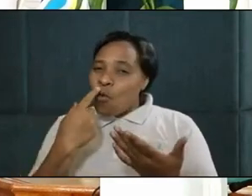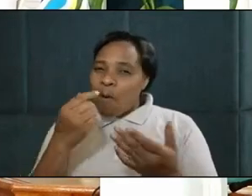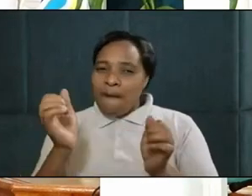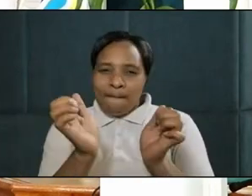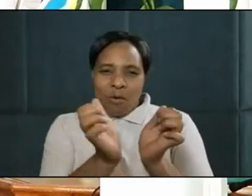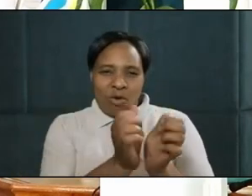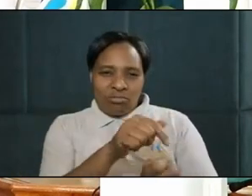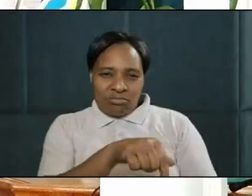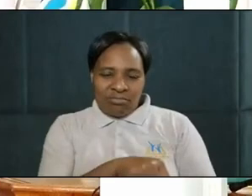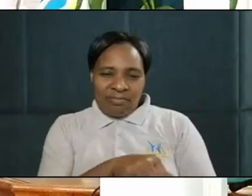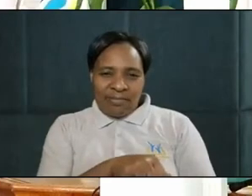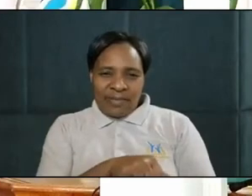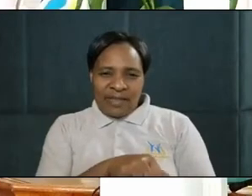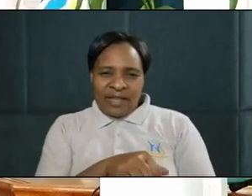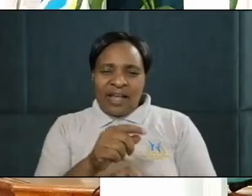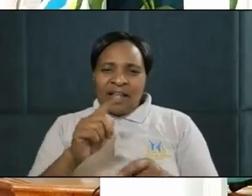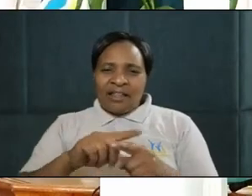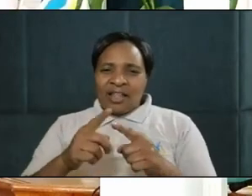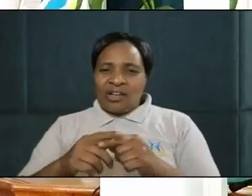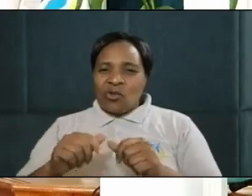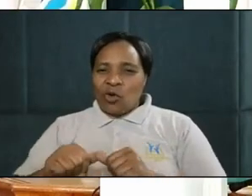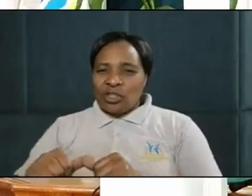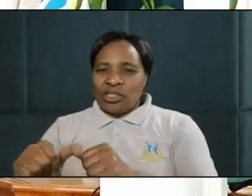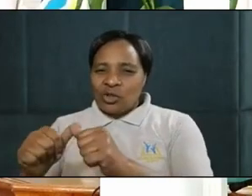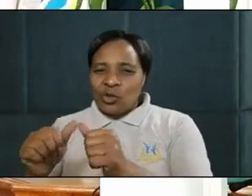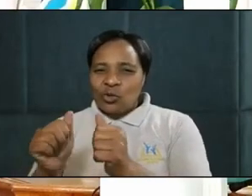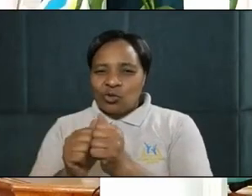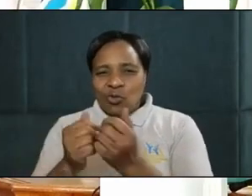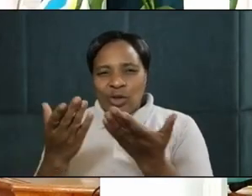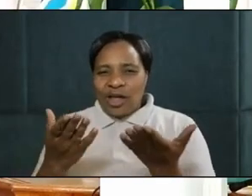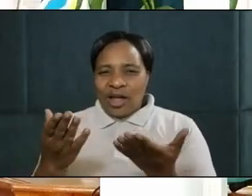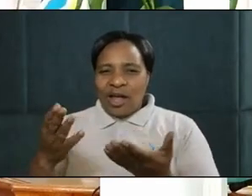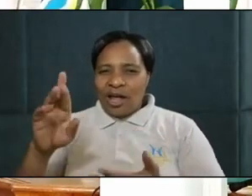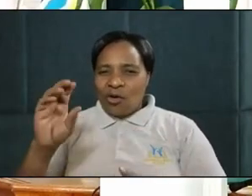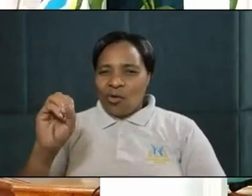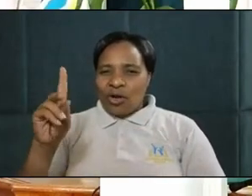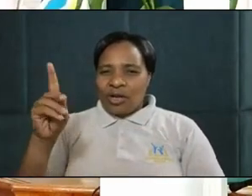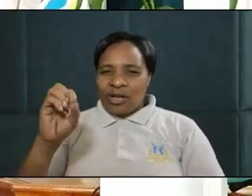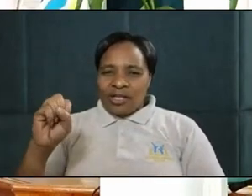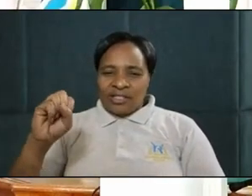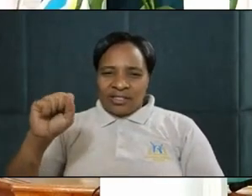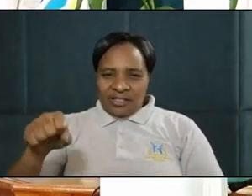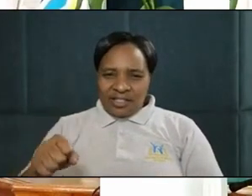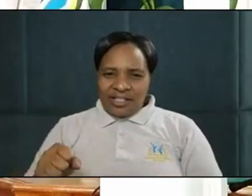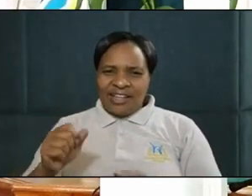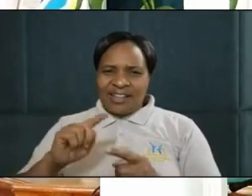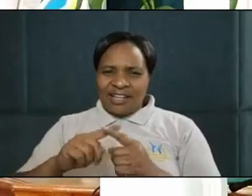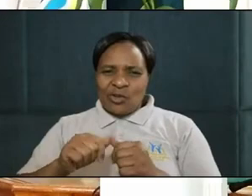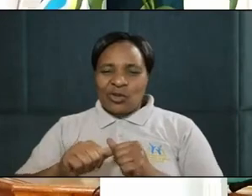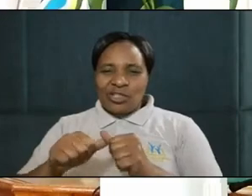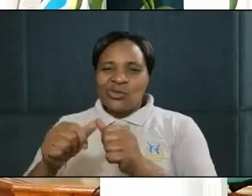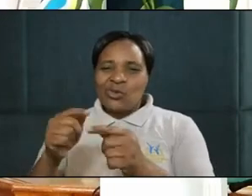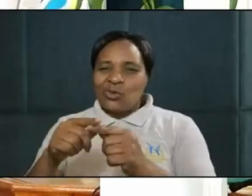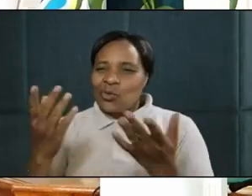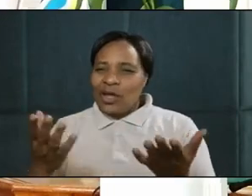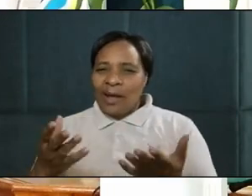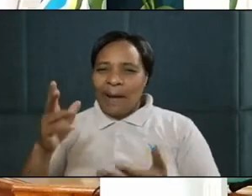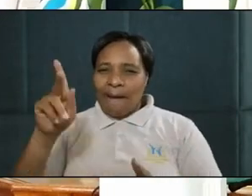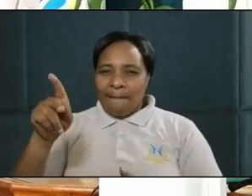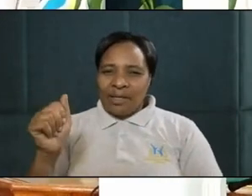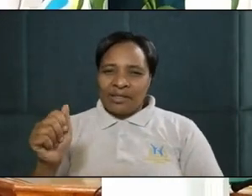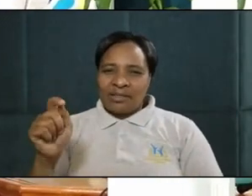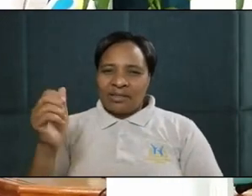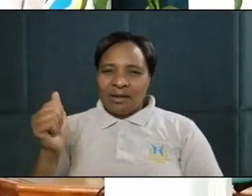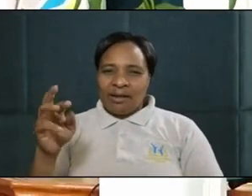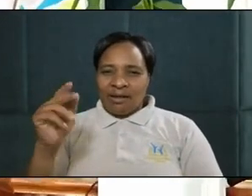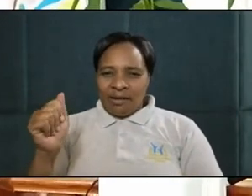Kos, an island, then proceeds to Rhodes, an island as well, proceeds to Patara. But we could stop there